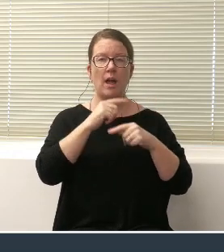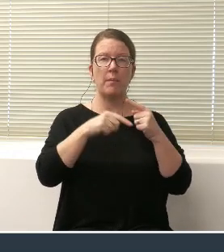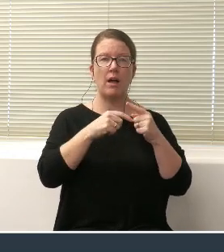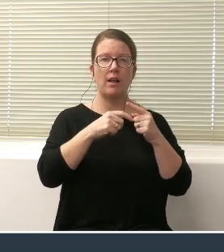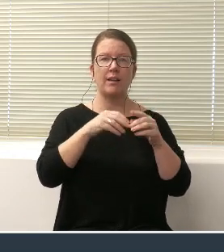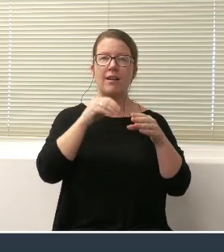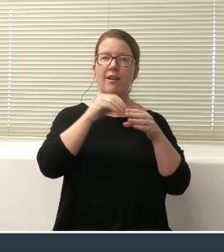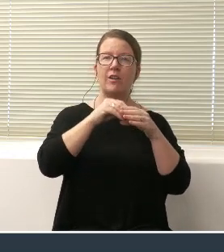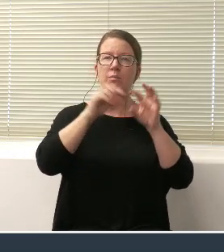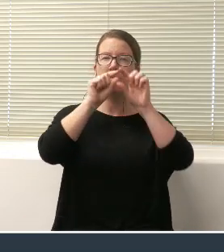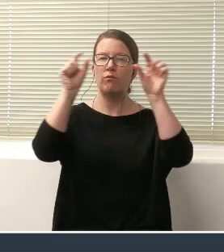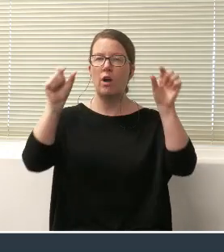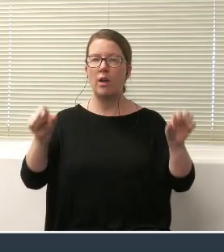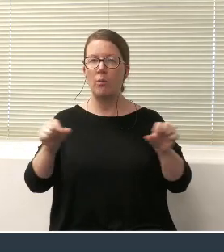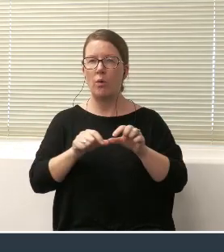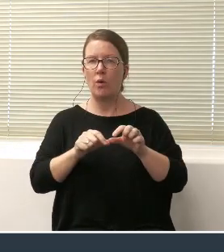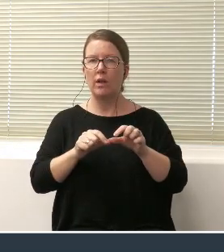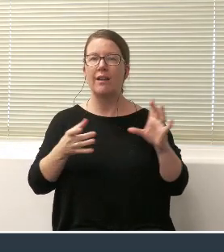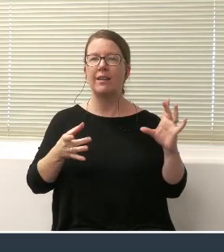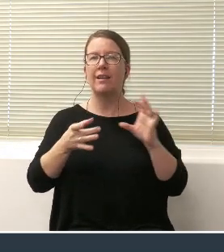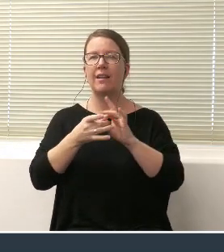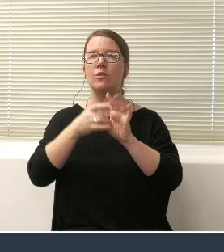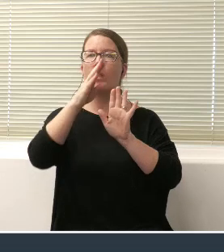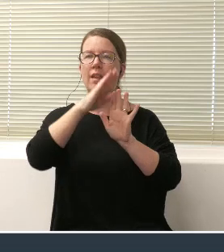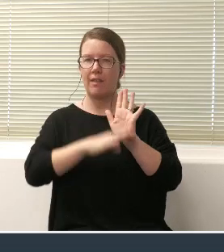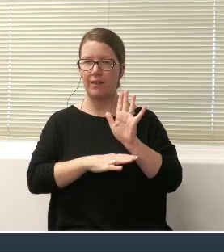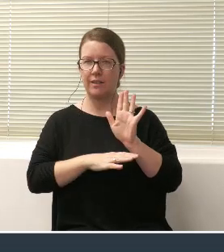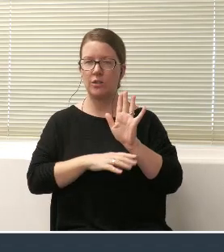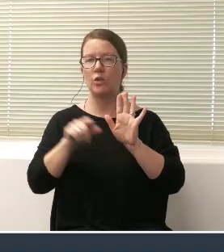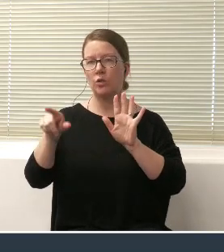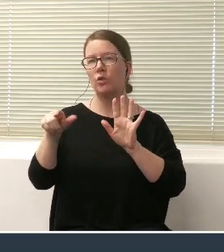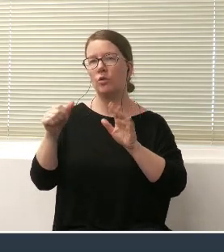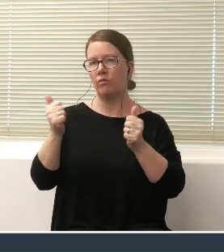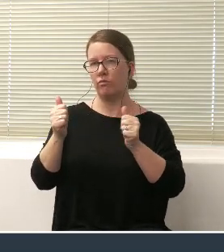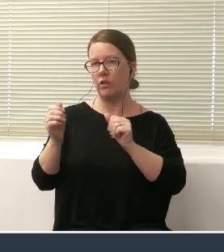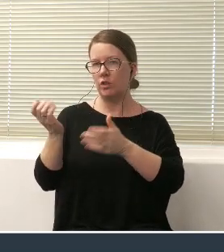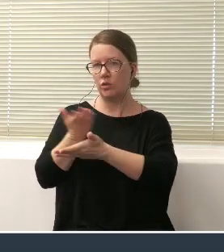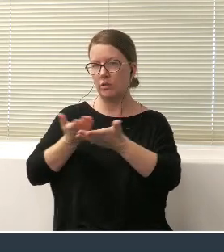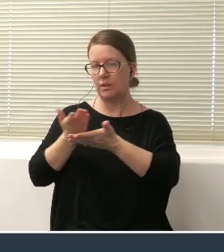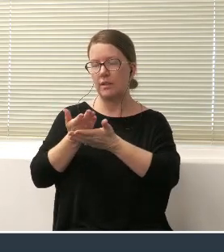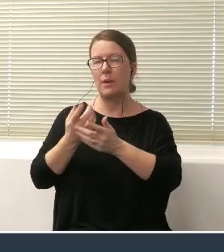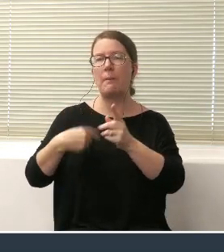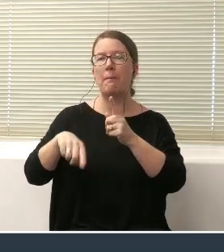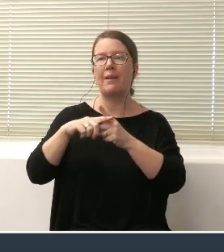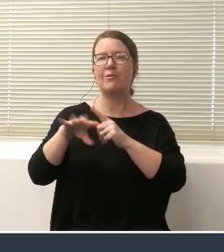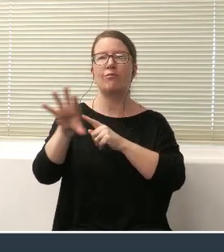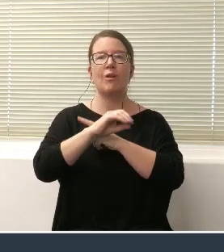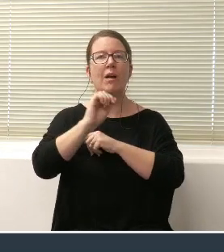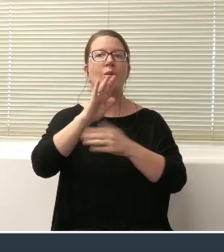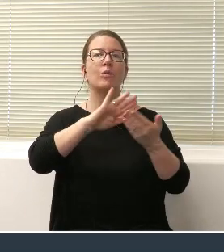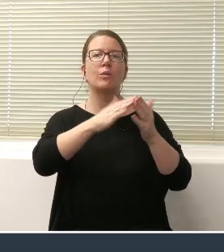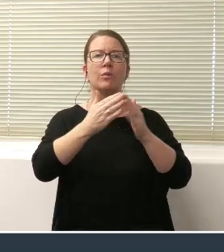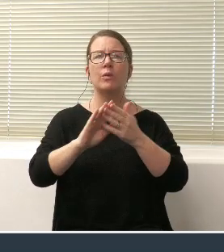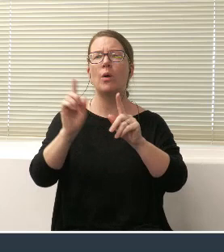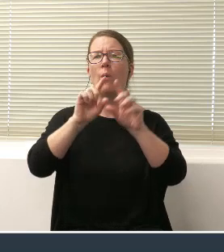investment framework, or especially around the ethical stuff, as you touched on, but also as we heard from our community as well, about what